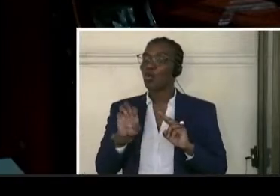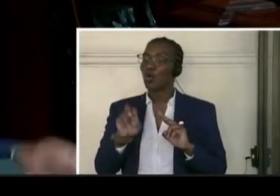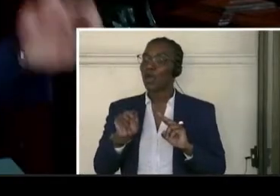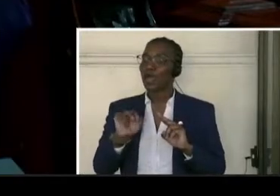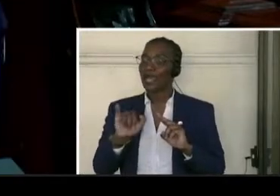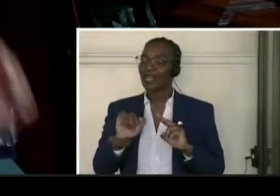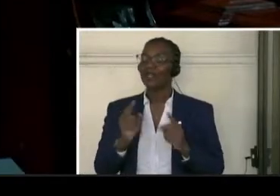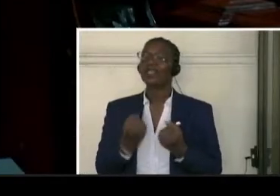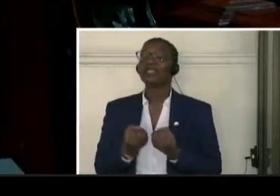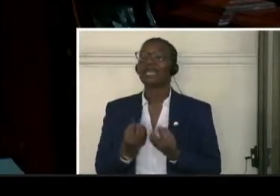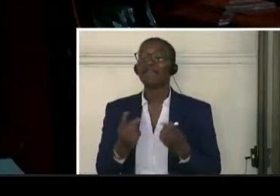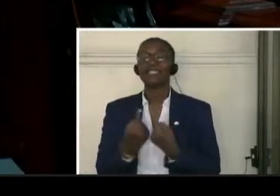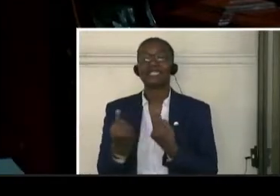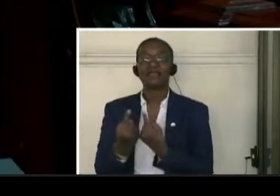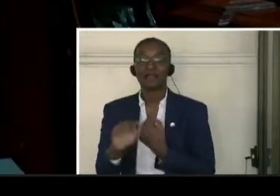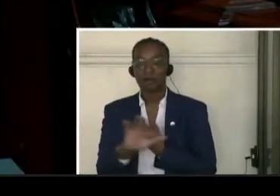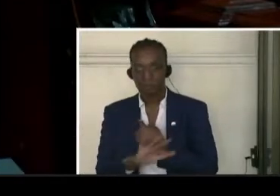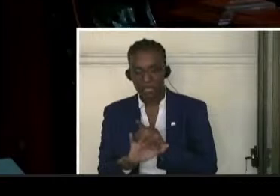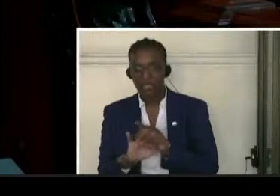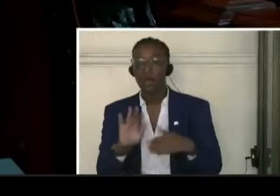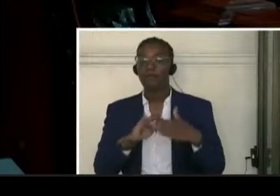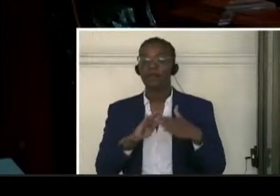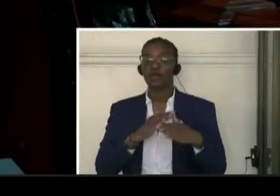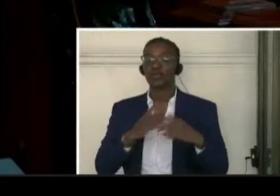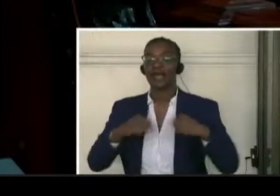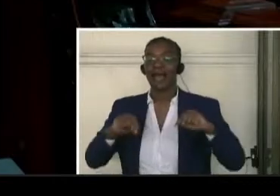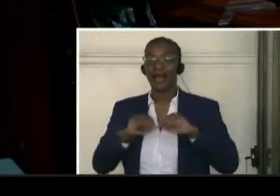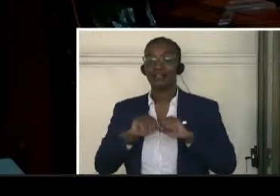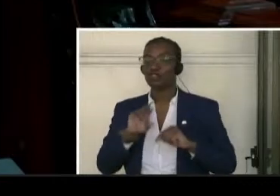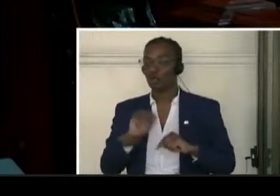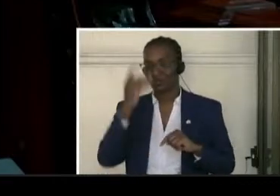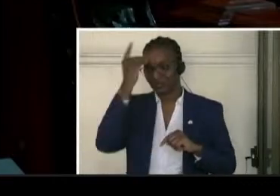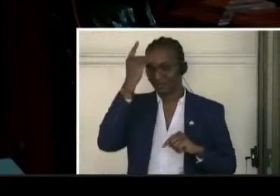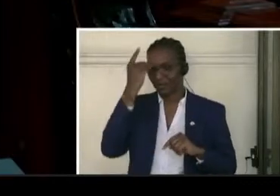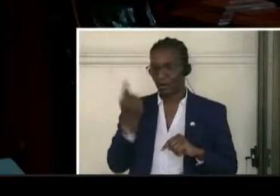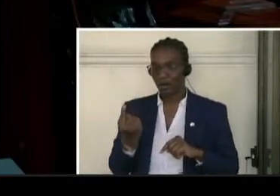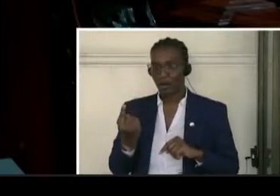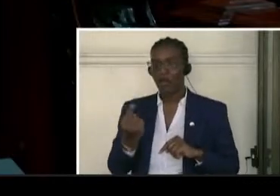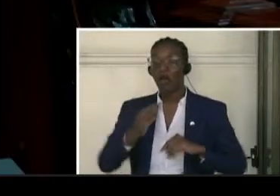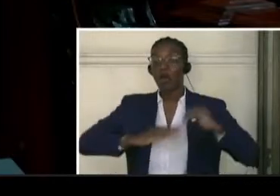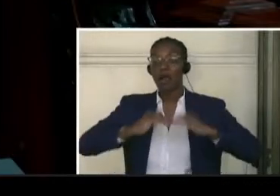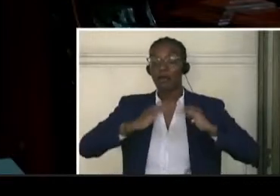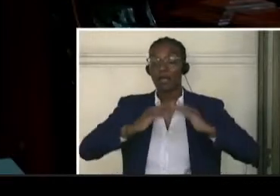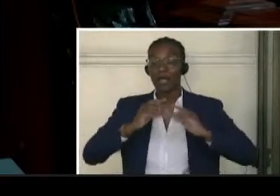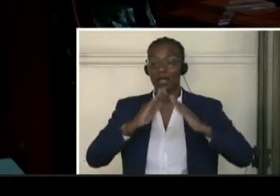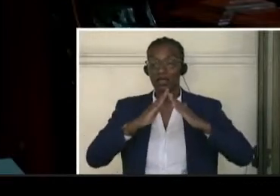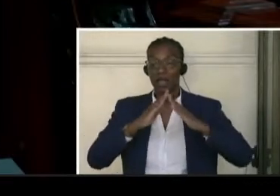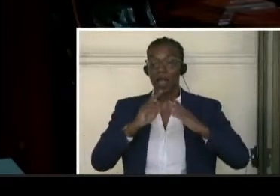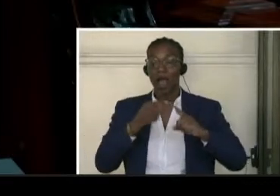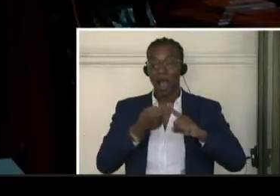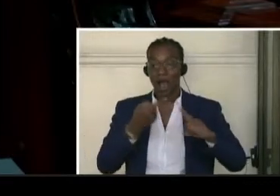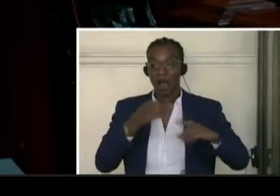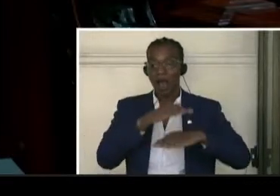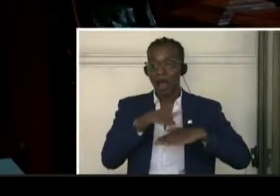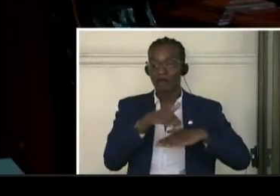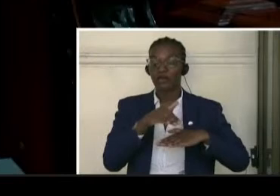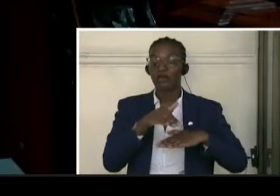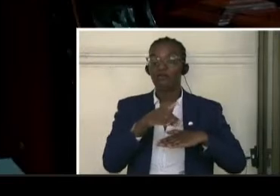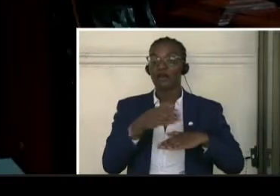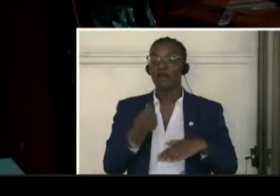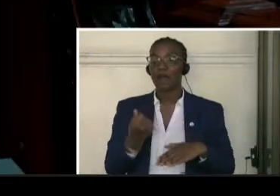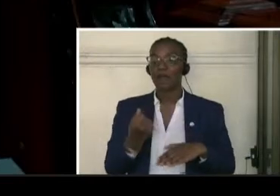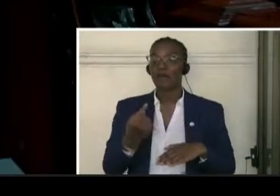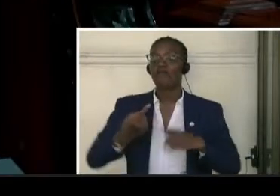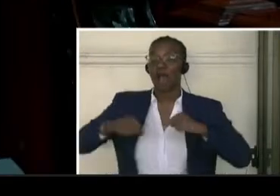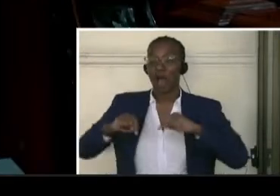have handed them in different areas because to us, it's not about eThekwini. We have built them out of the money that we have reprioritized from our